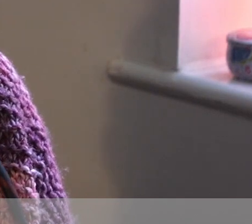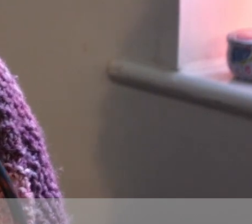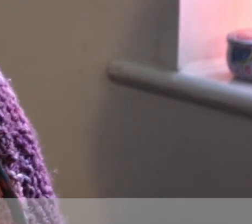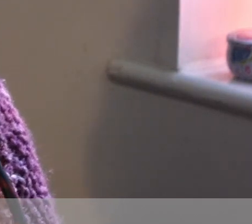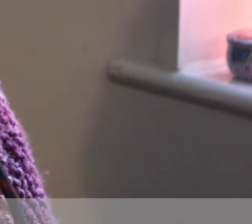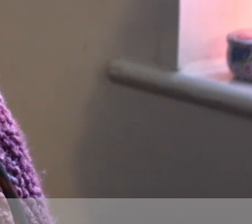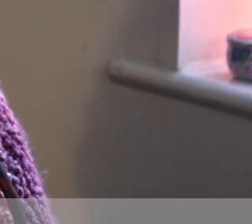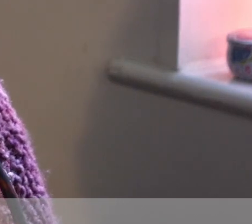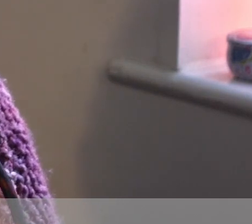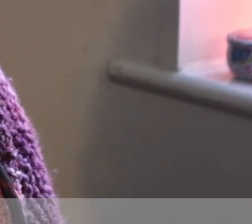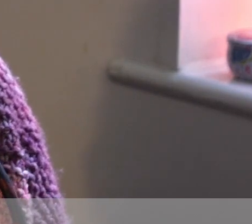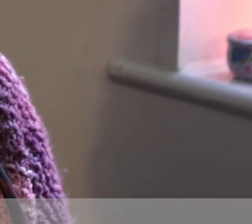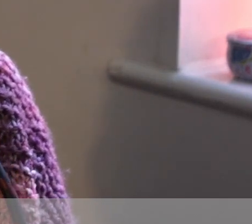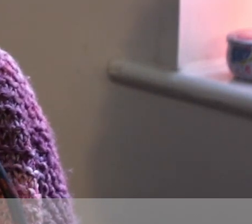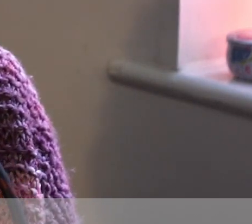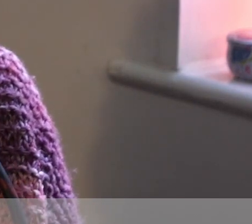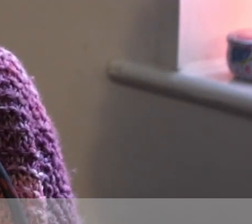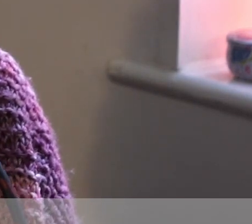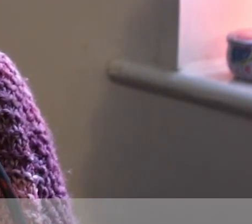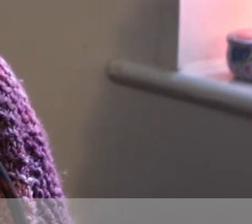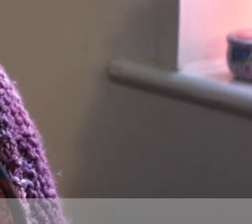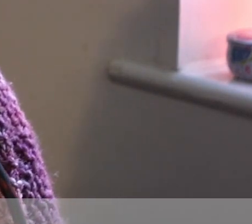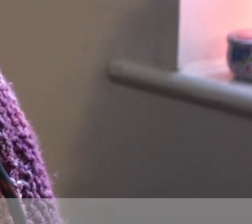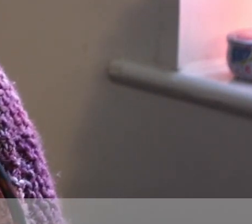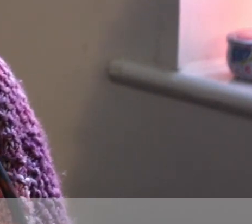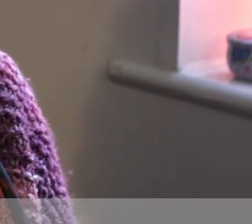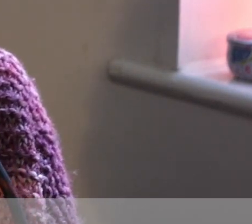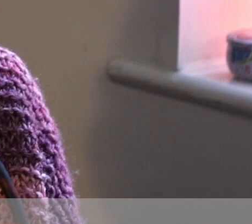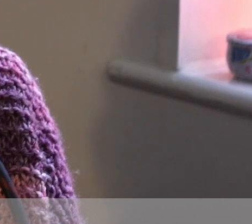go. This love will never